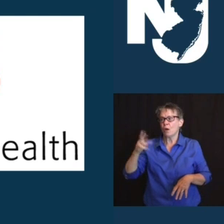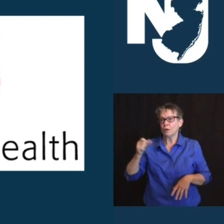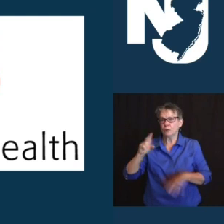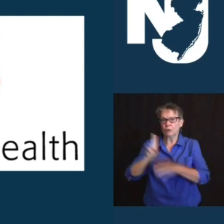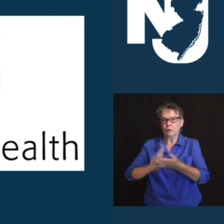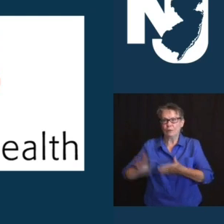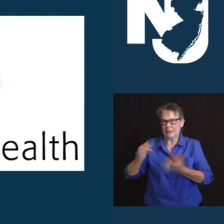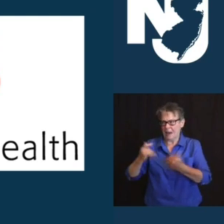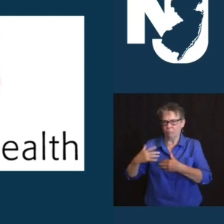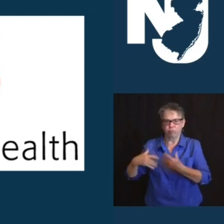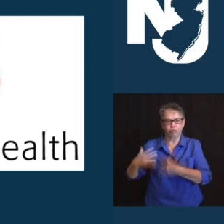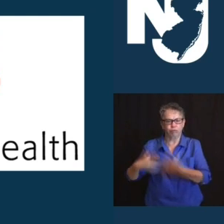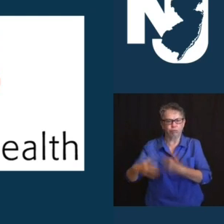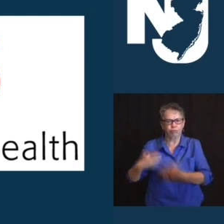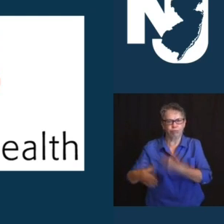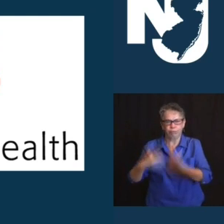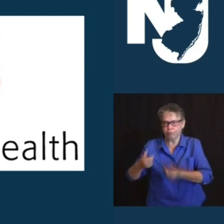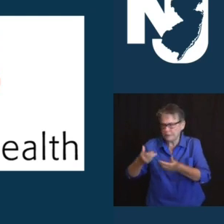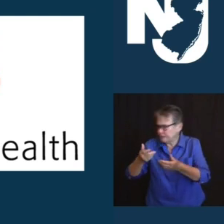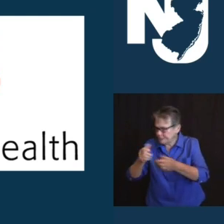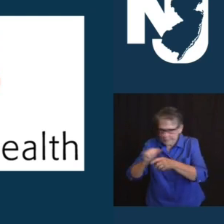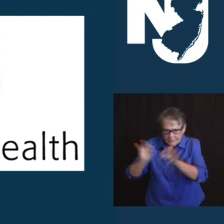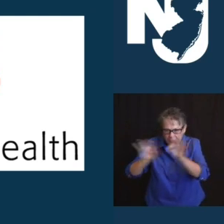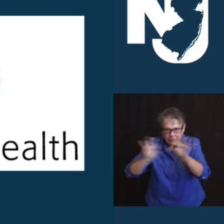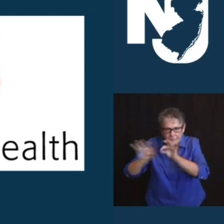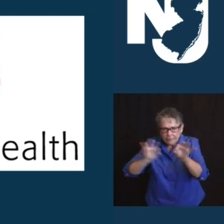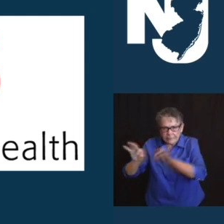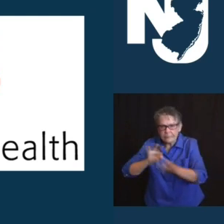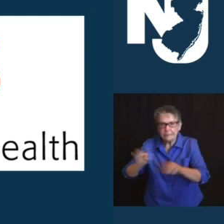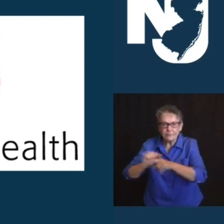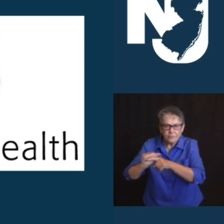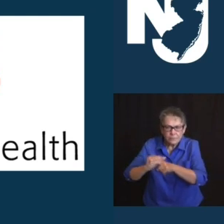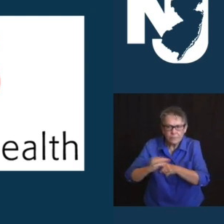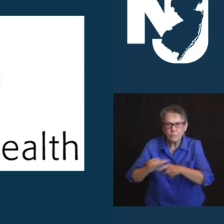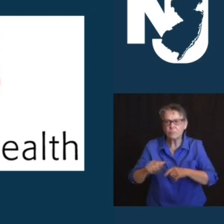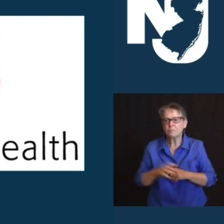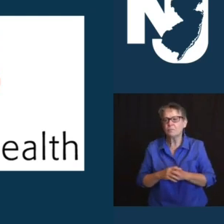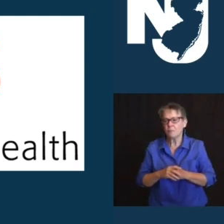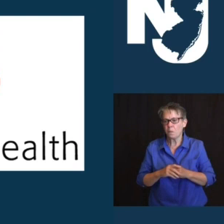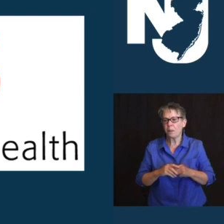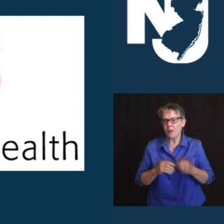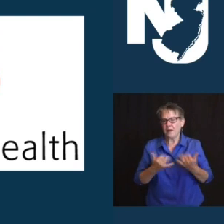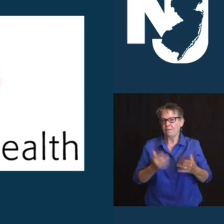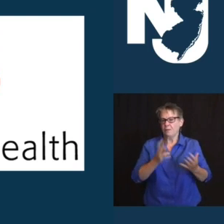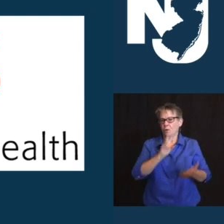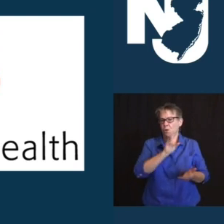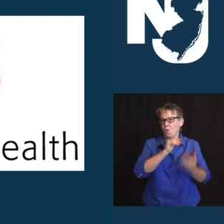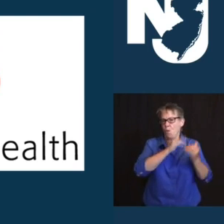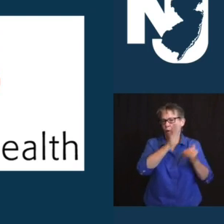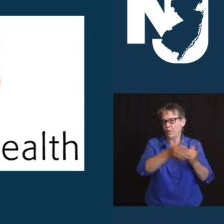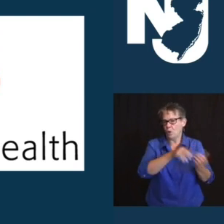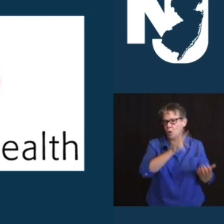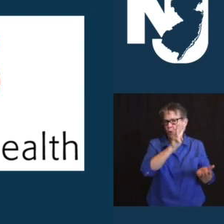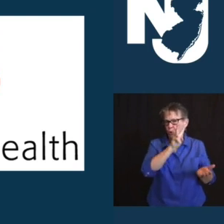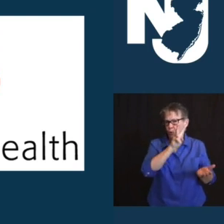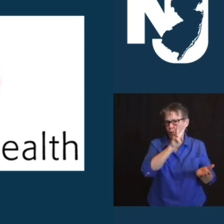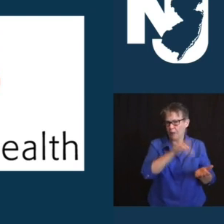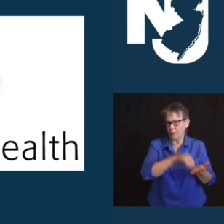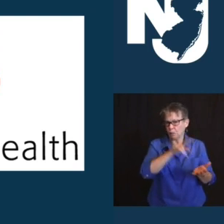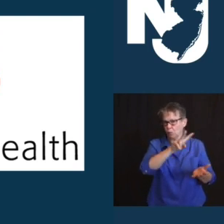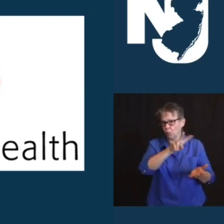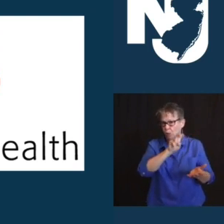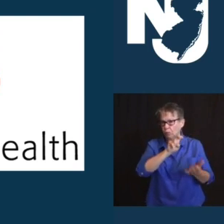students and public health alumnus have applied through Rutgers School of Public Health to be a part of the first wave of contact